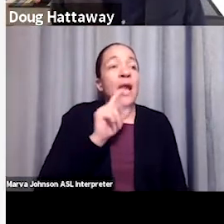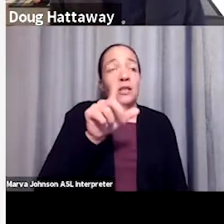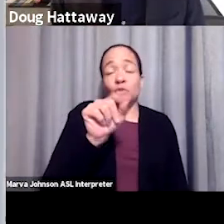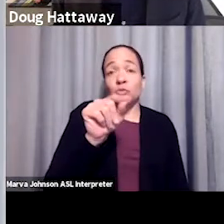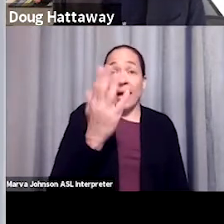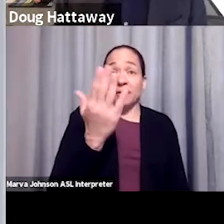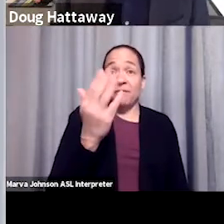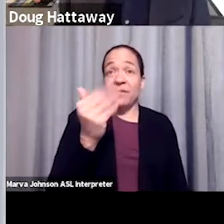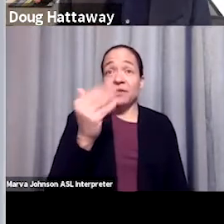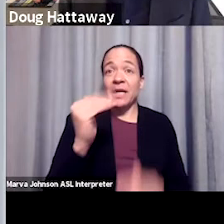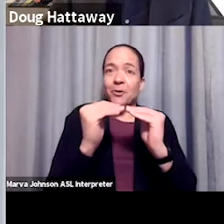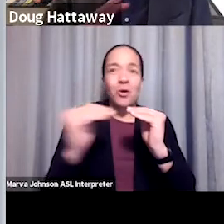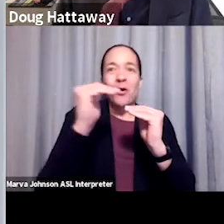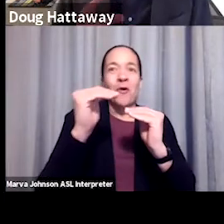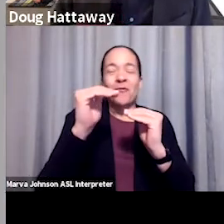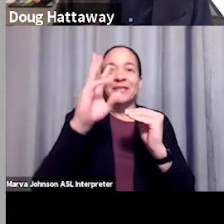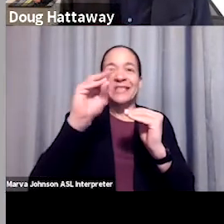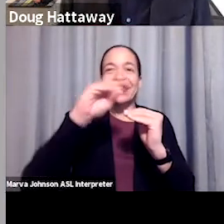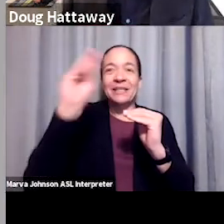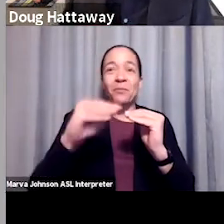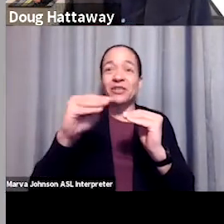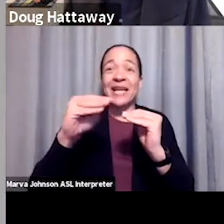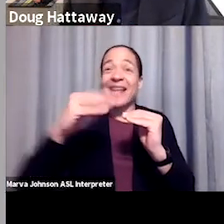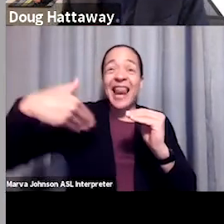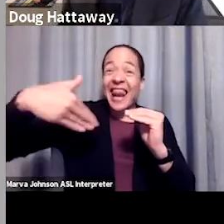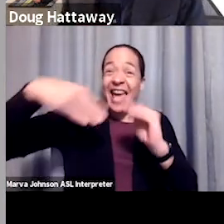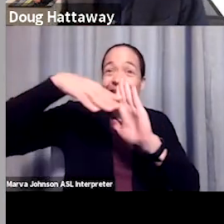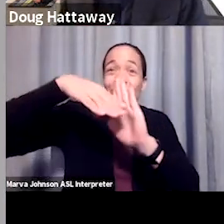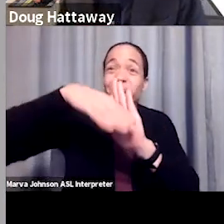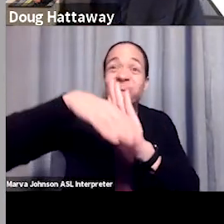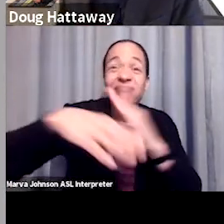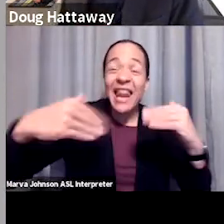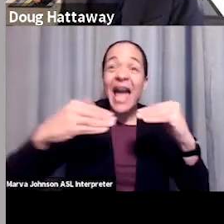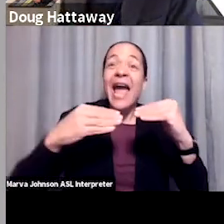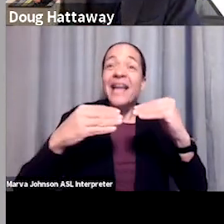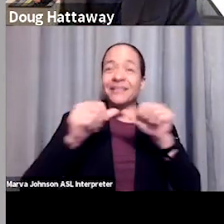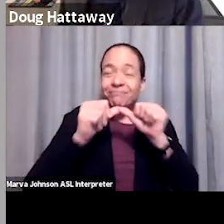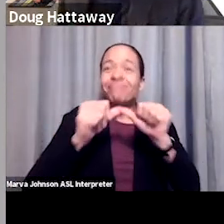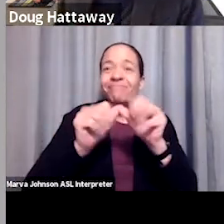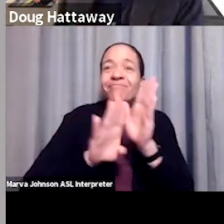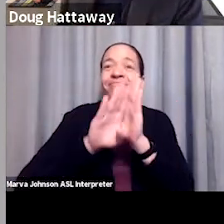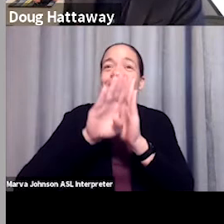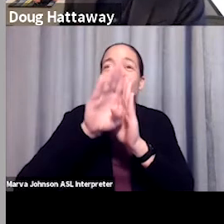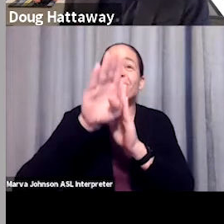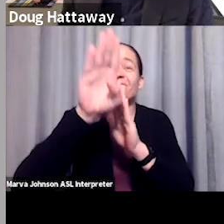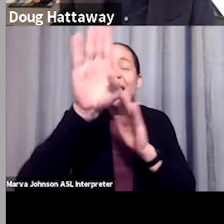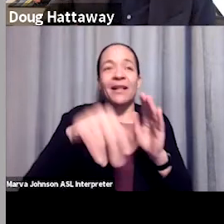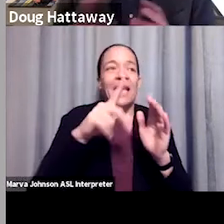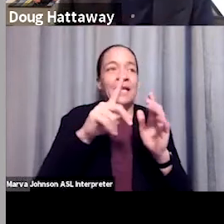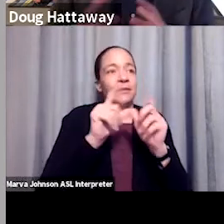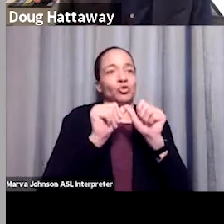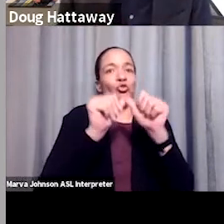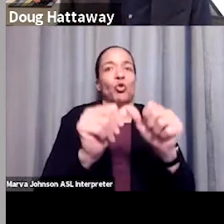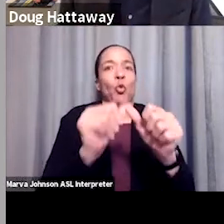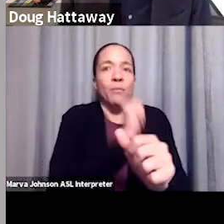hasn't come down since. So this approach helped the movement achieve what is called durable attitude change at